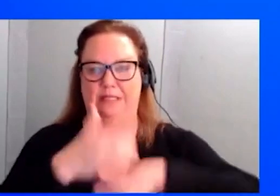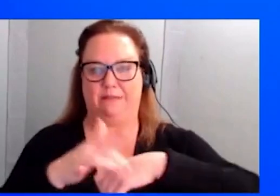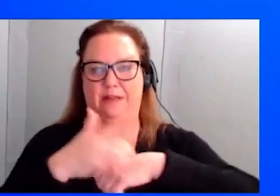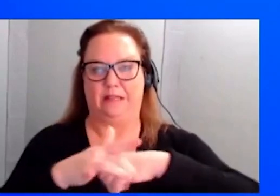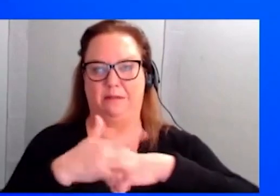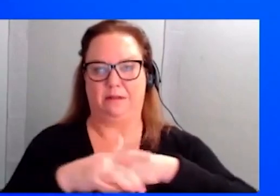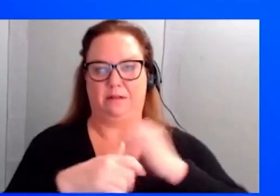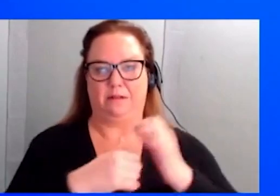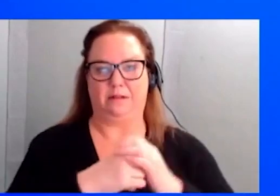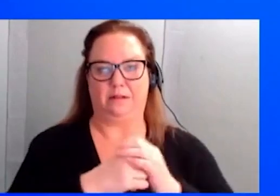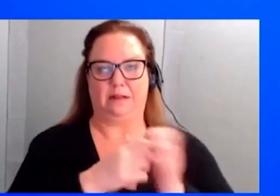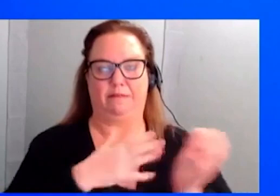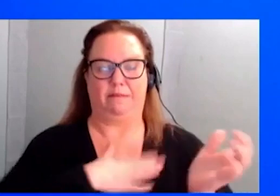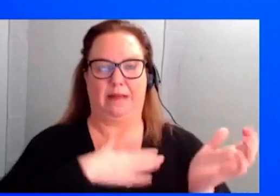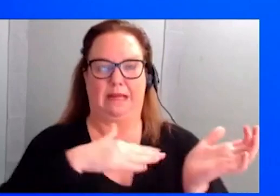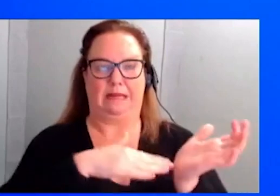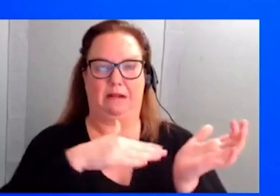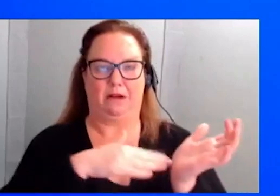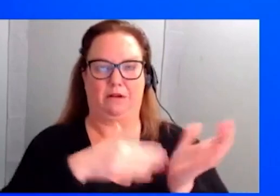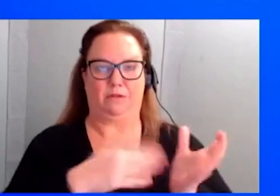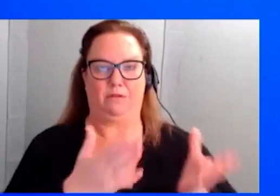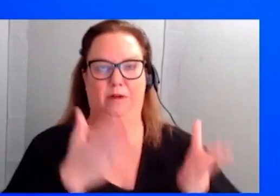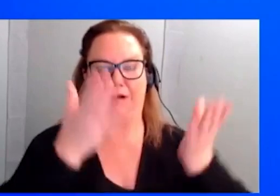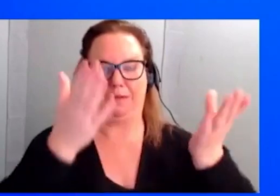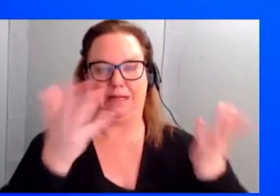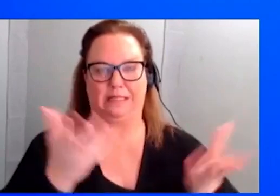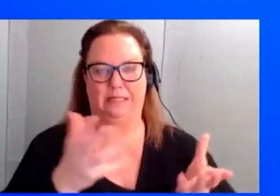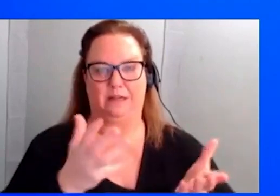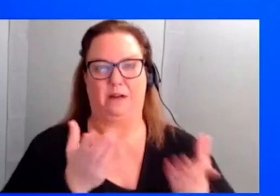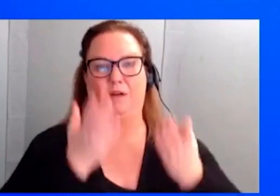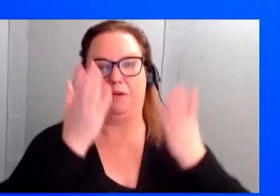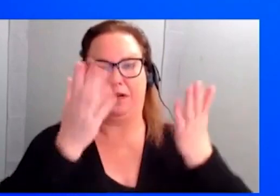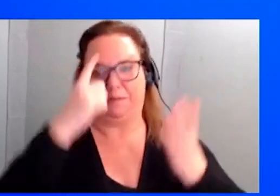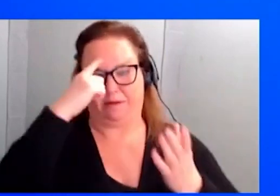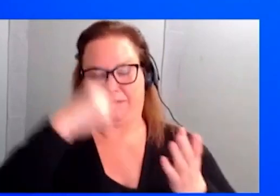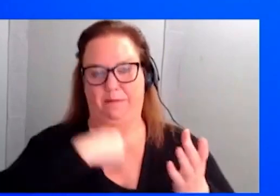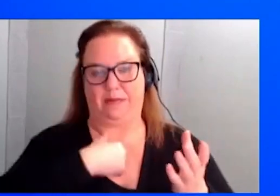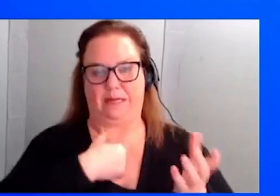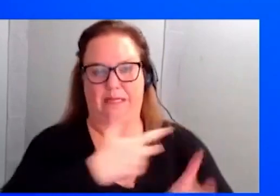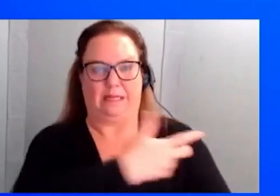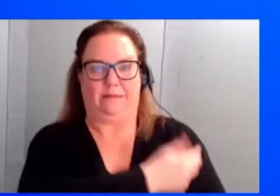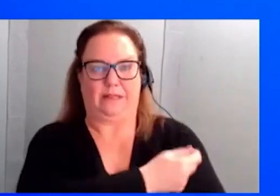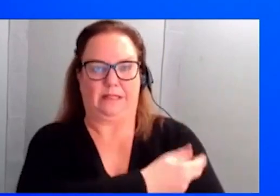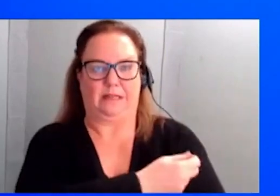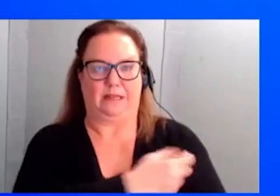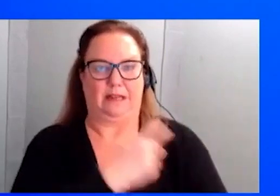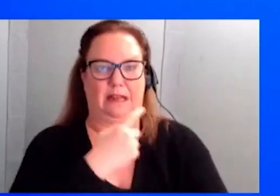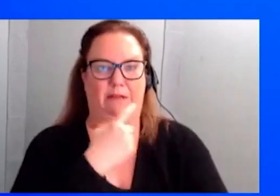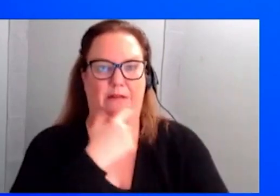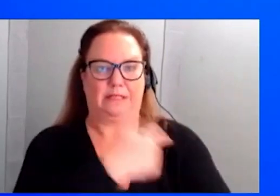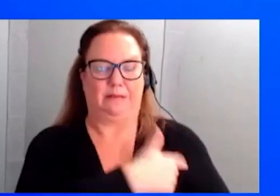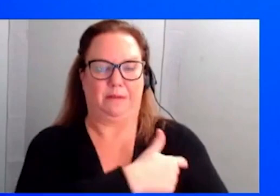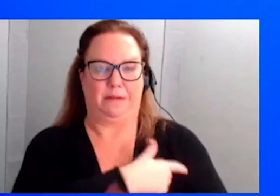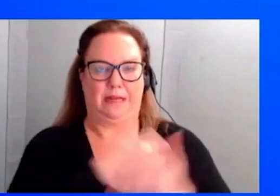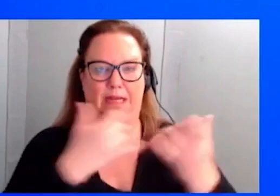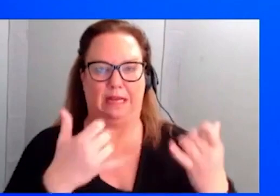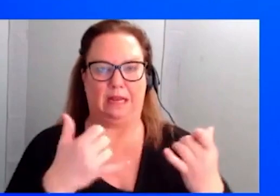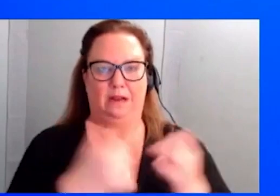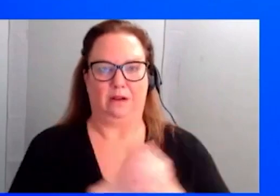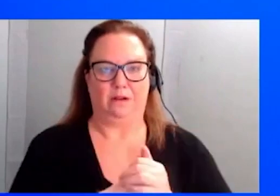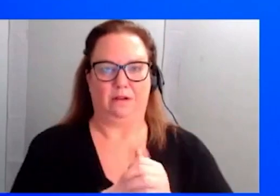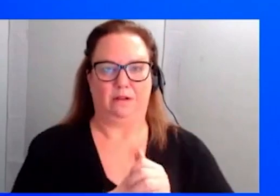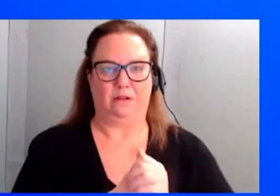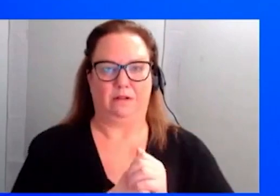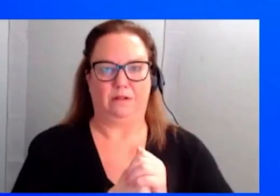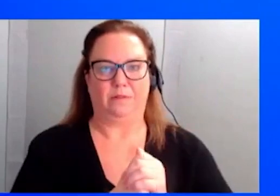my doctors here recommended for me to get that vaccine, I would have said, poke me now. Right.